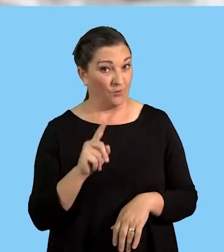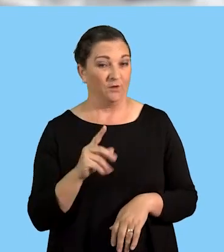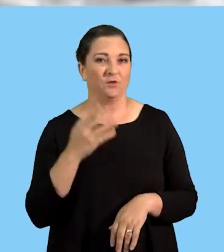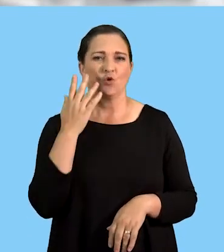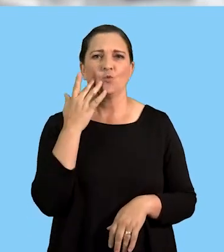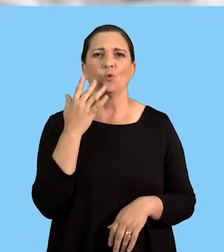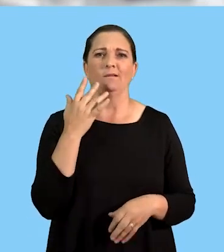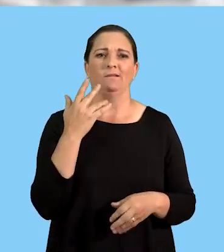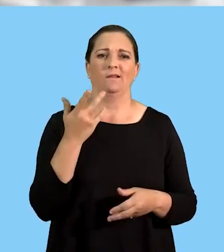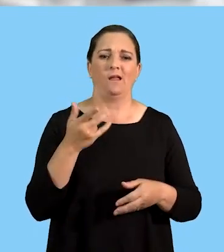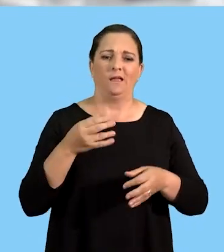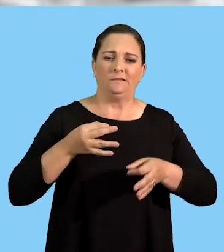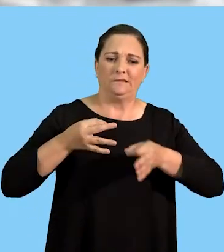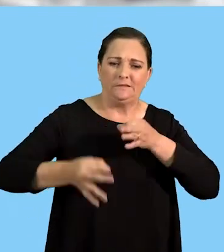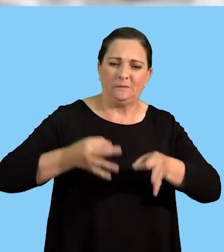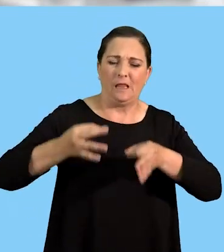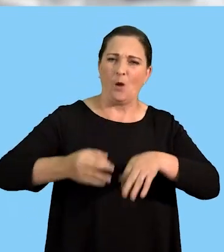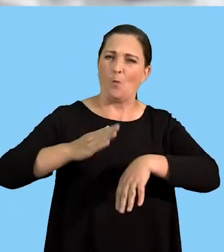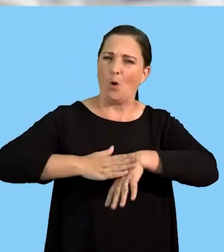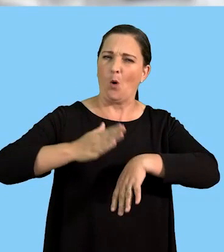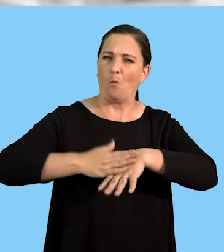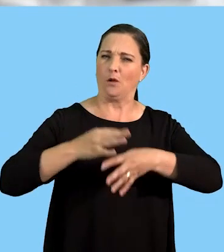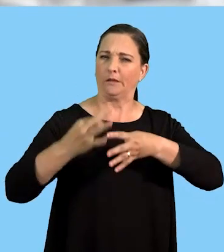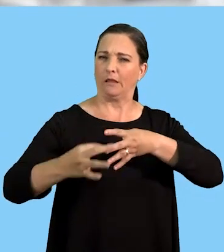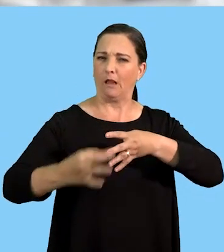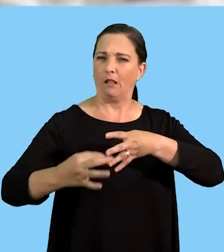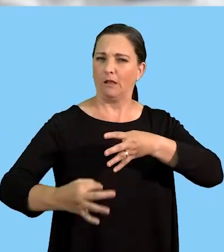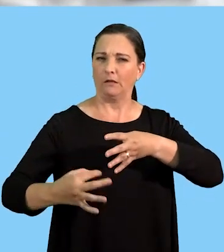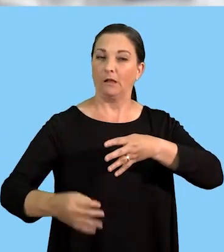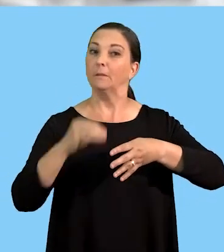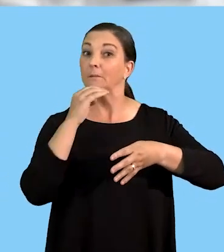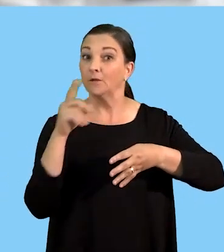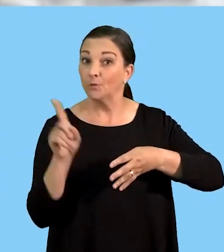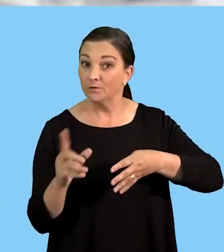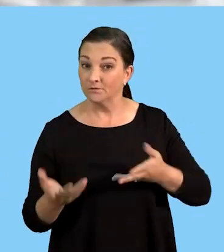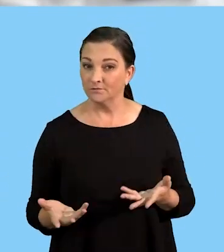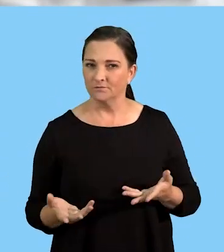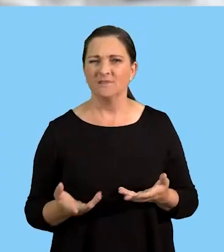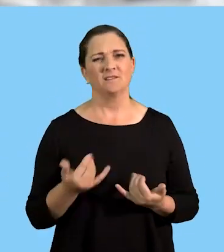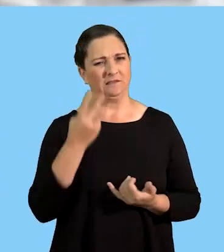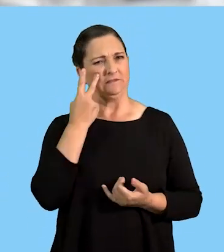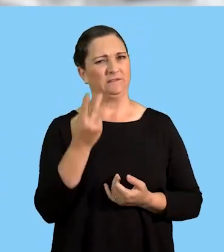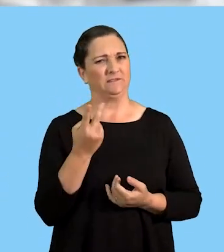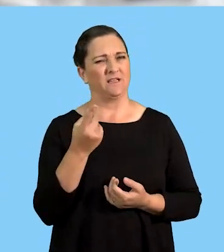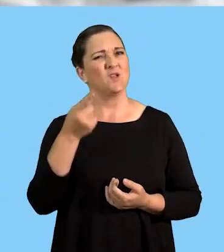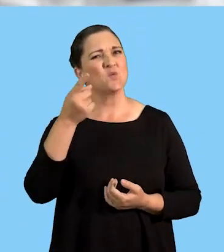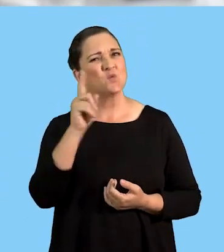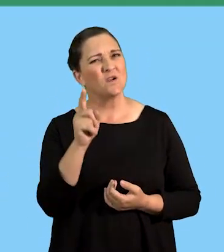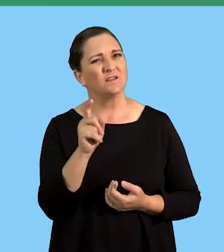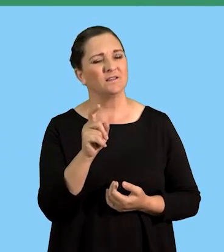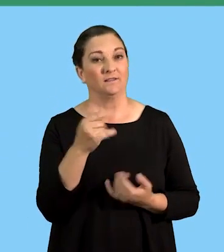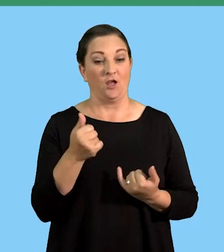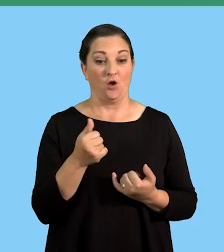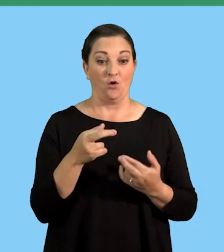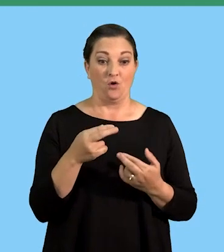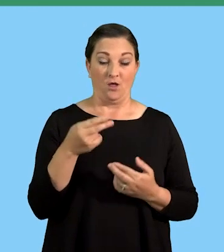are simply explaining in detail what we mean. Now let's check what is the meaning of